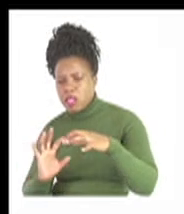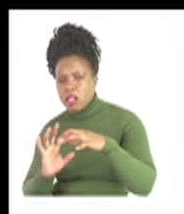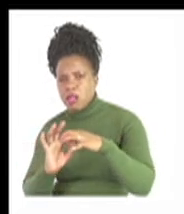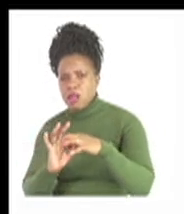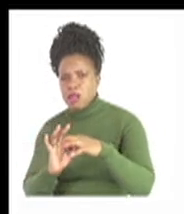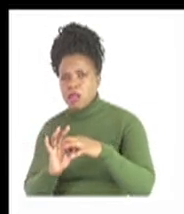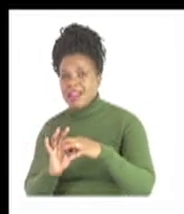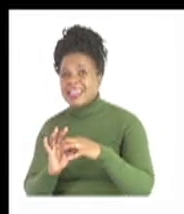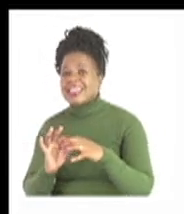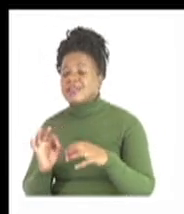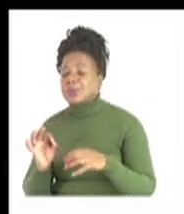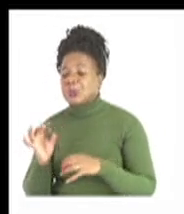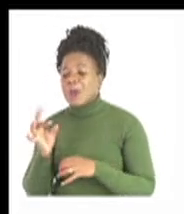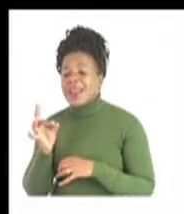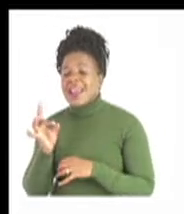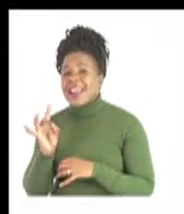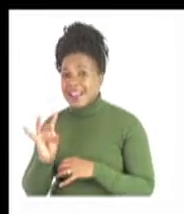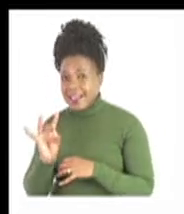the